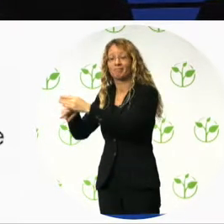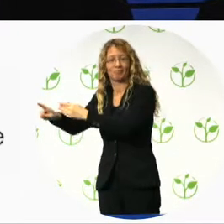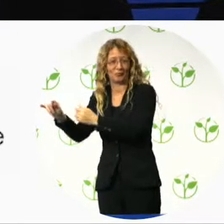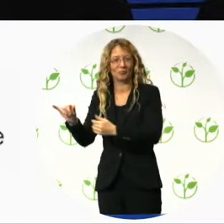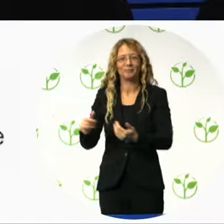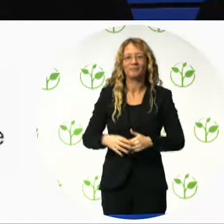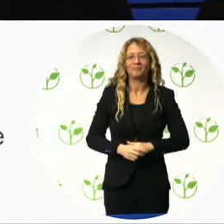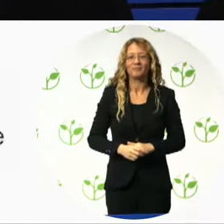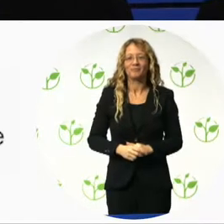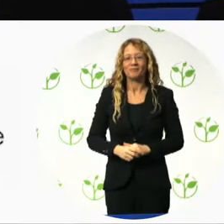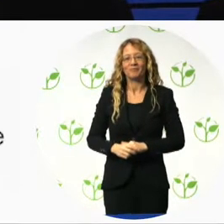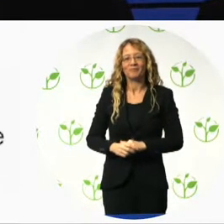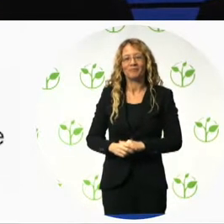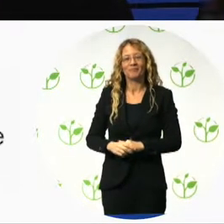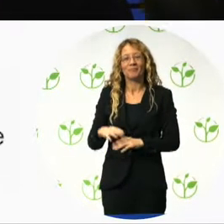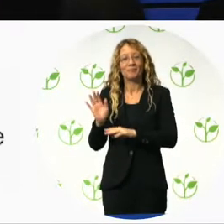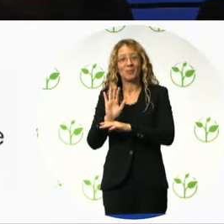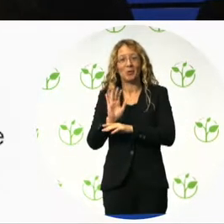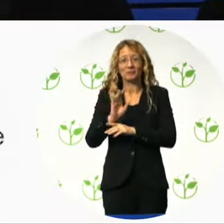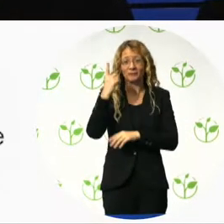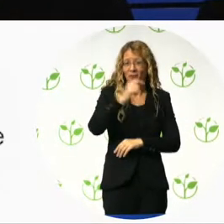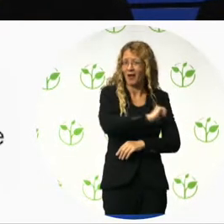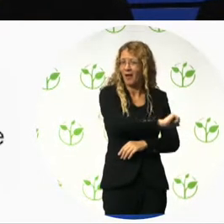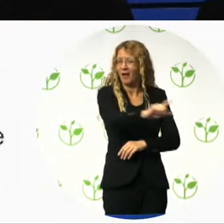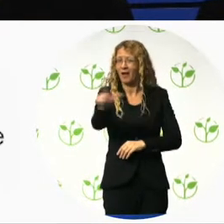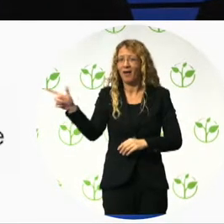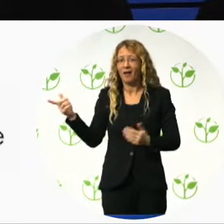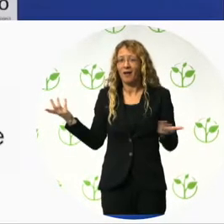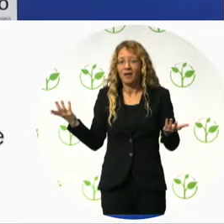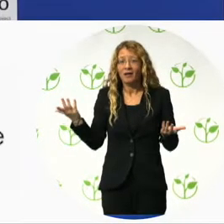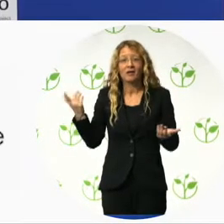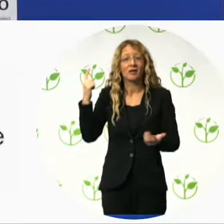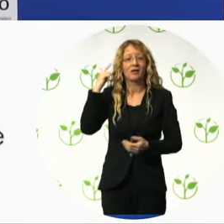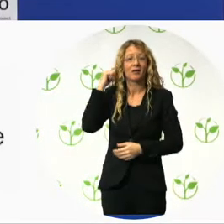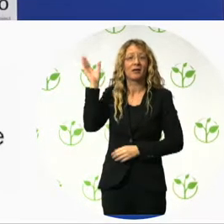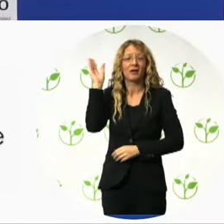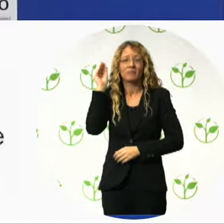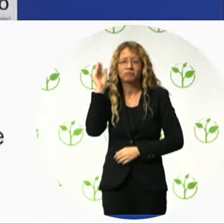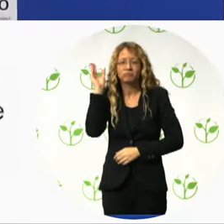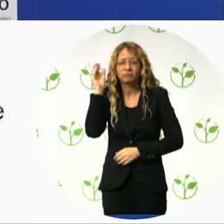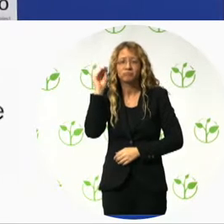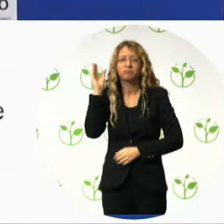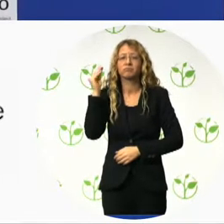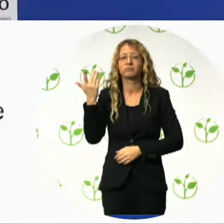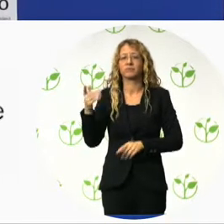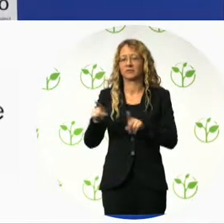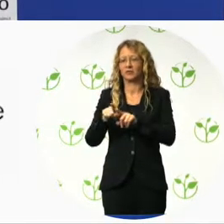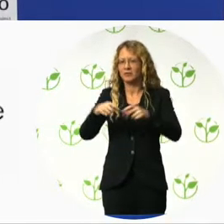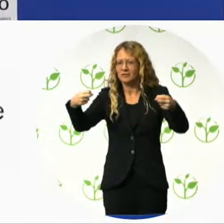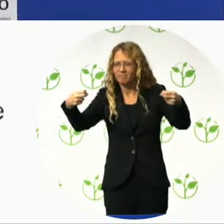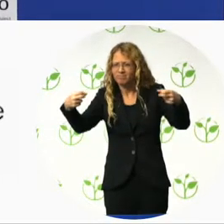the descriptions, the audio descriptions that result from the Cine para Todos